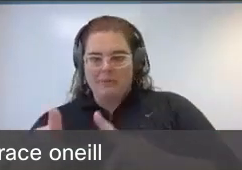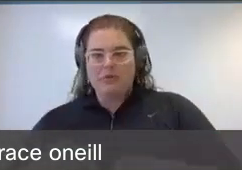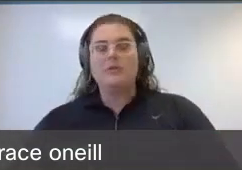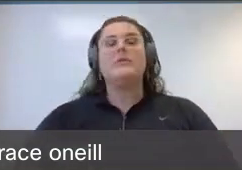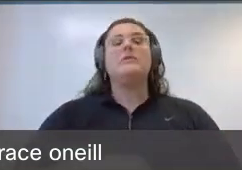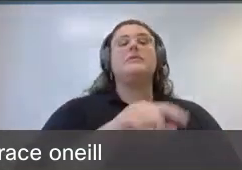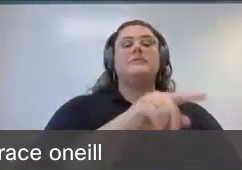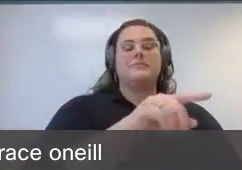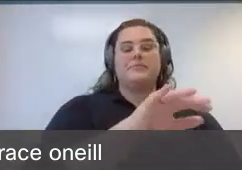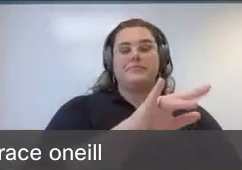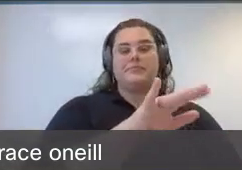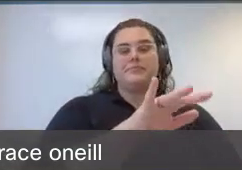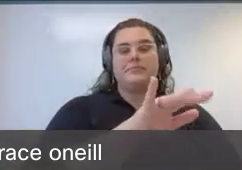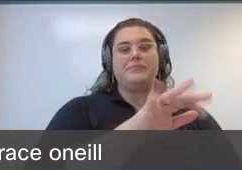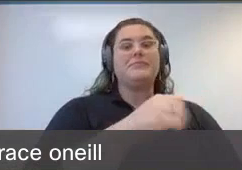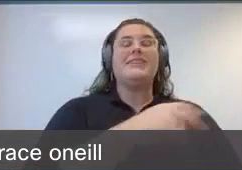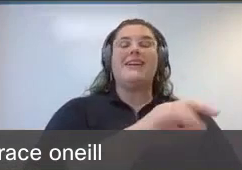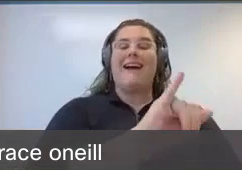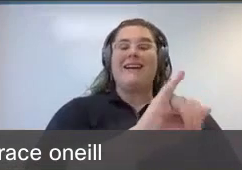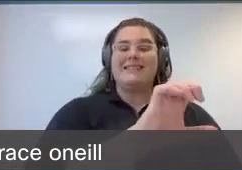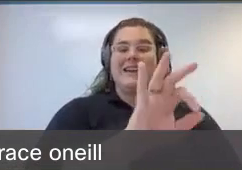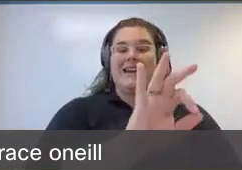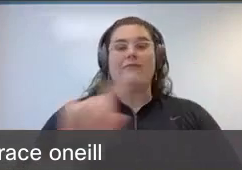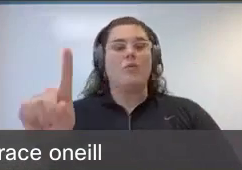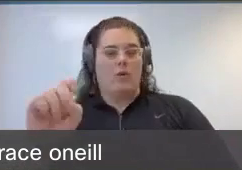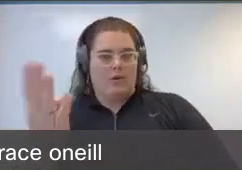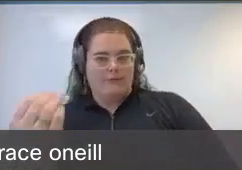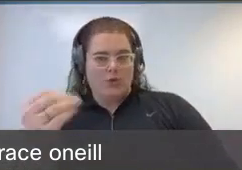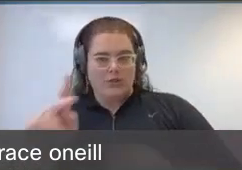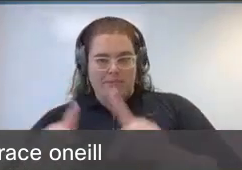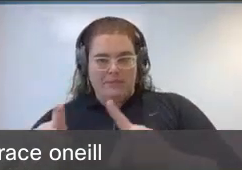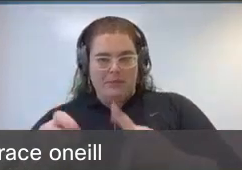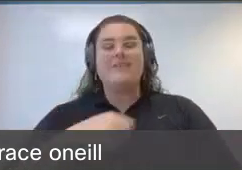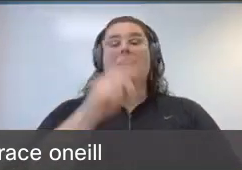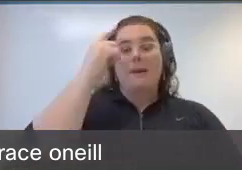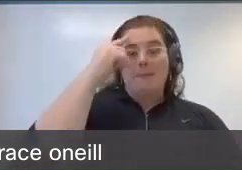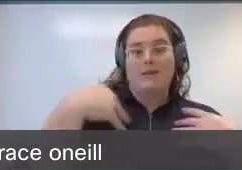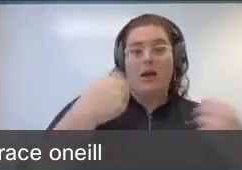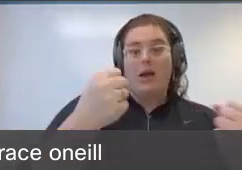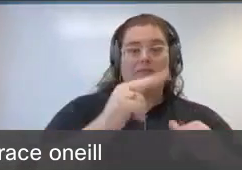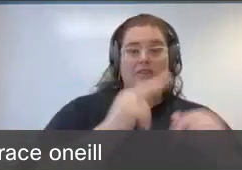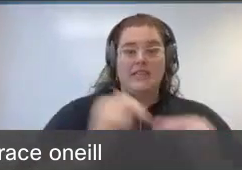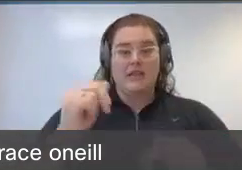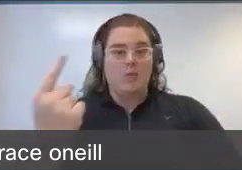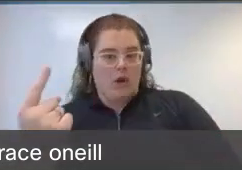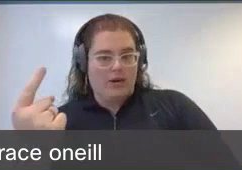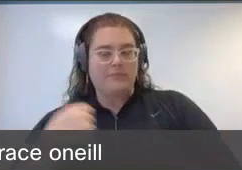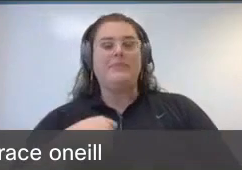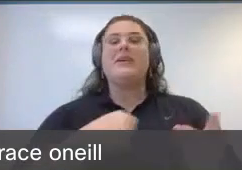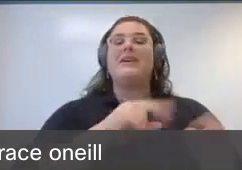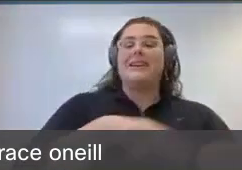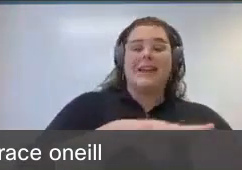114 people in intermediate care facilities, 1 in a mental health facility, 63 in